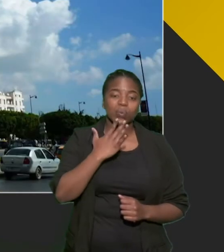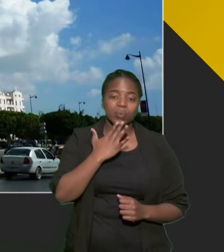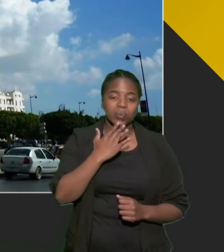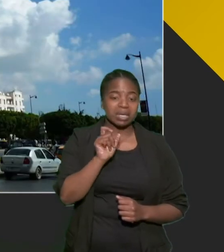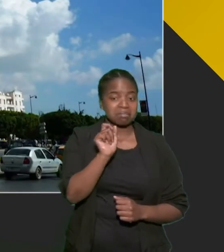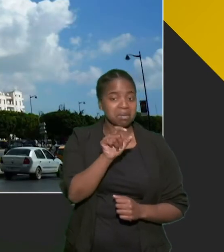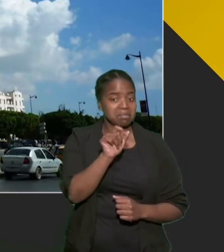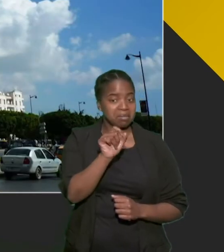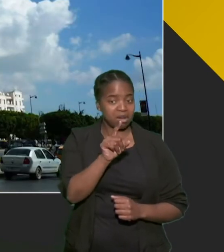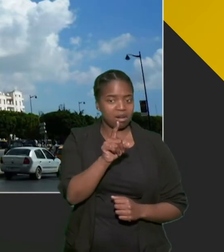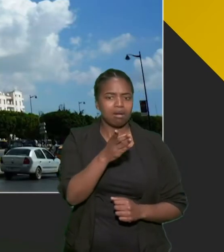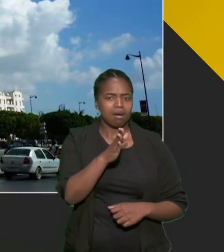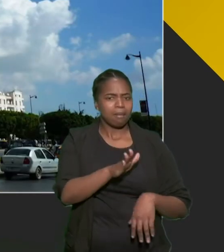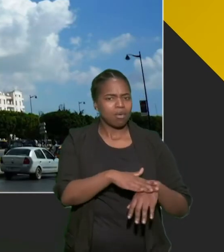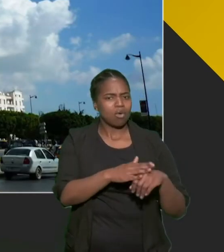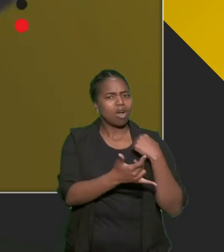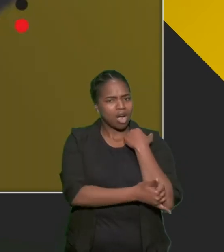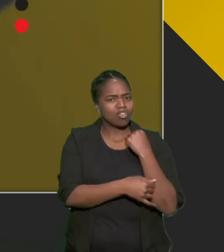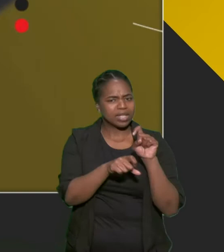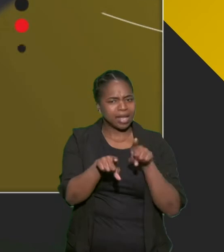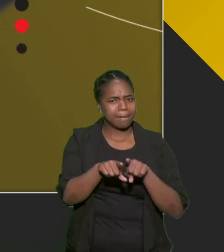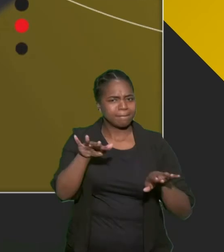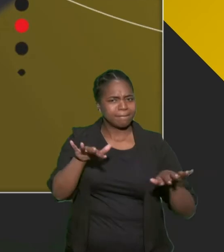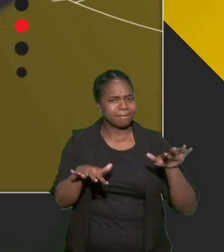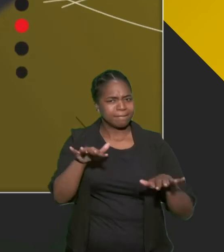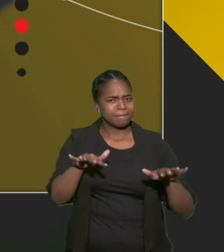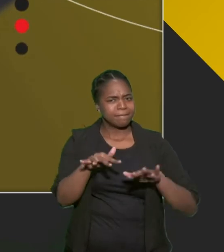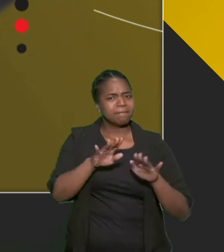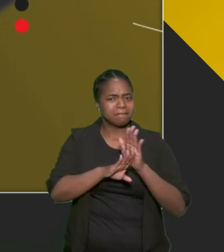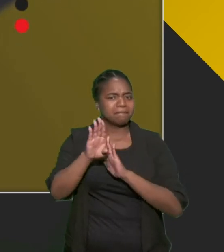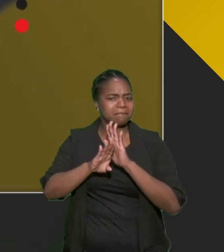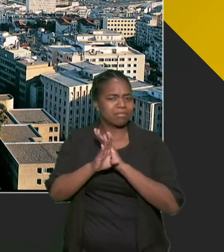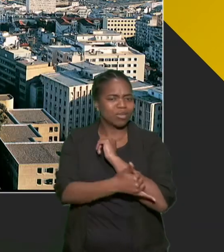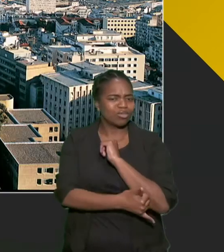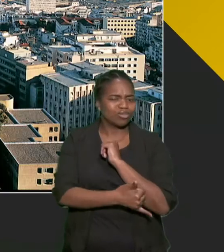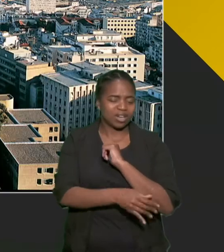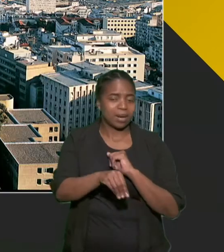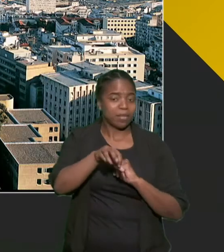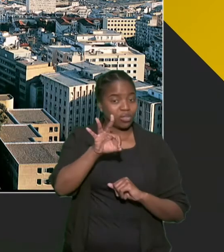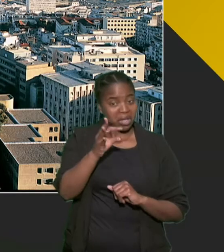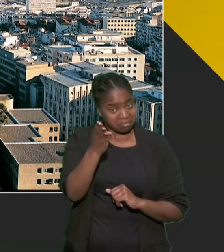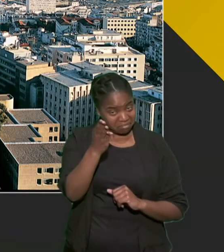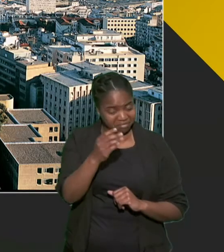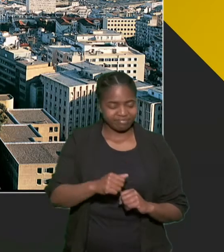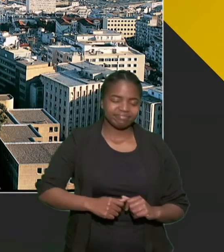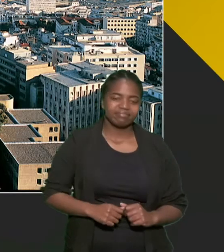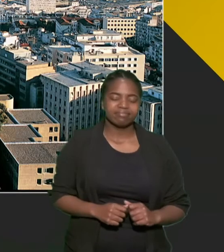got Tunisia. You'll see most of these countries were on the same list of the prosperous countries. Number 3 is